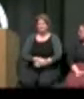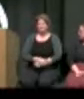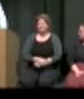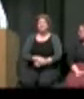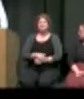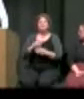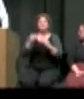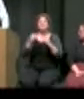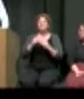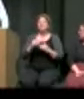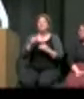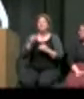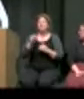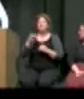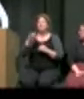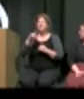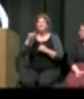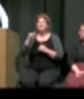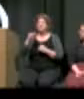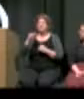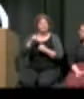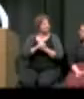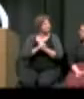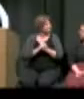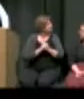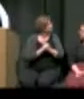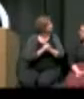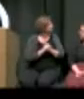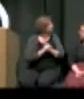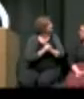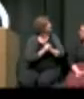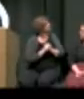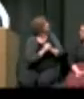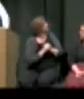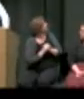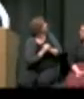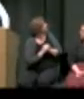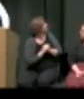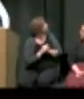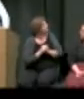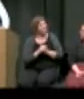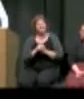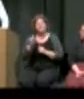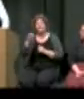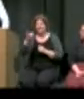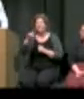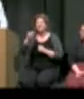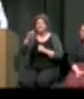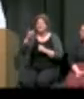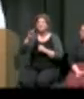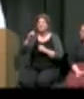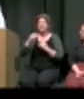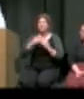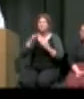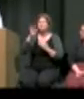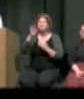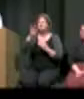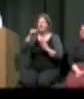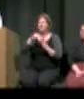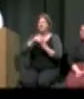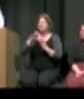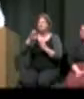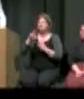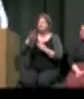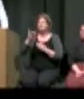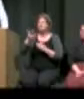So on to the silt side, in 2025, we were able to complete almost 9,000 cubic yards. We